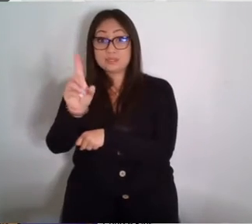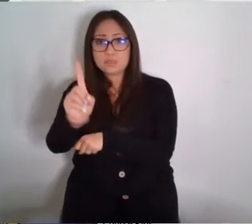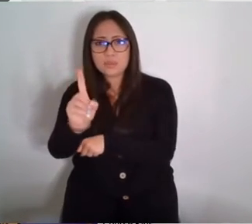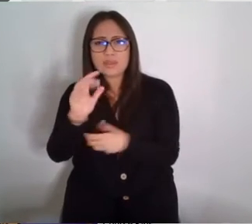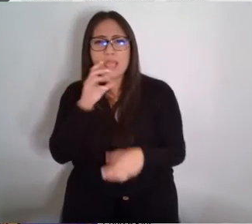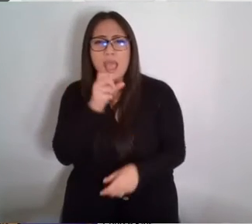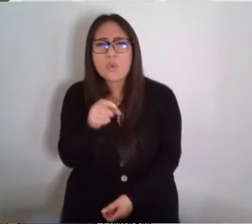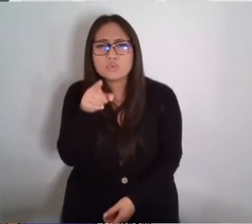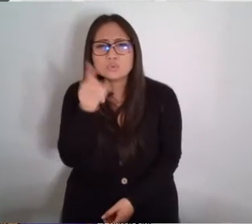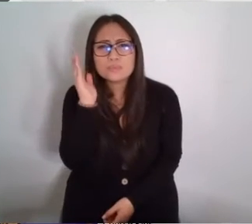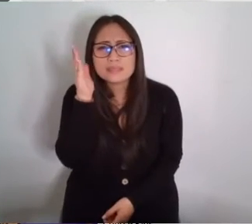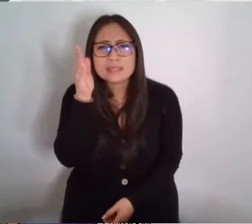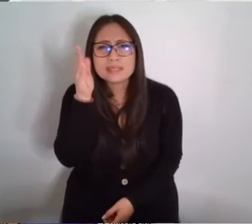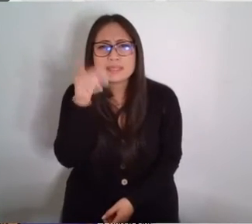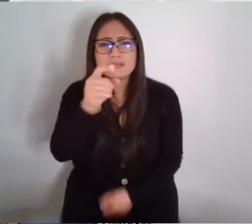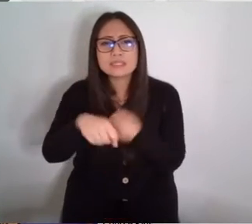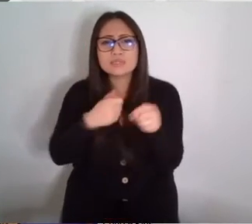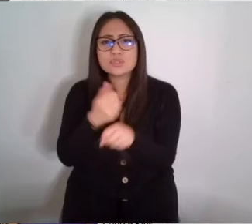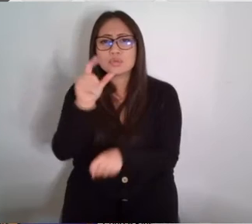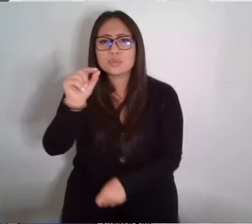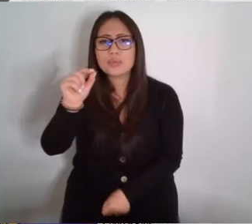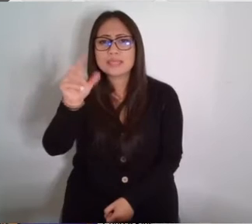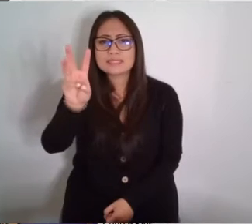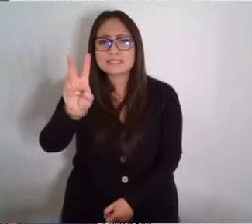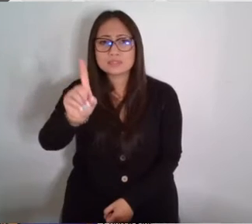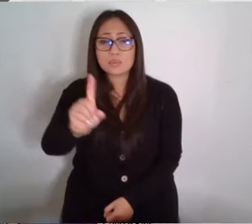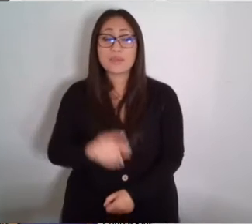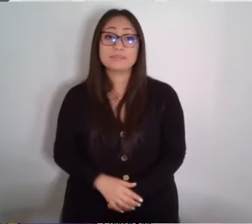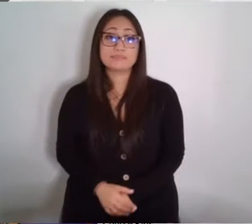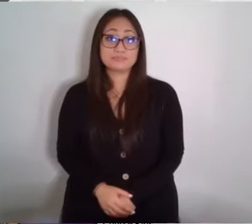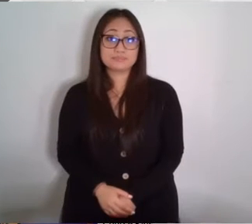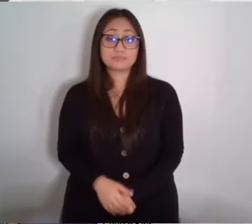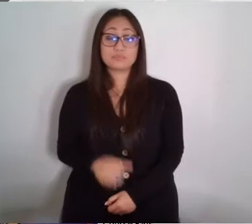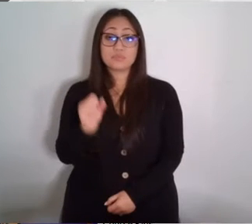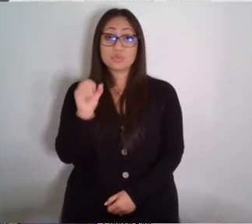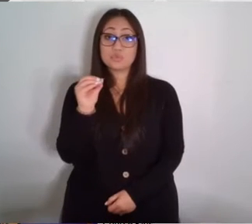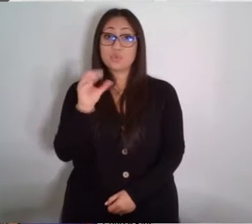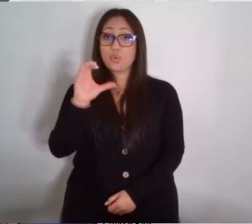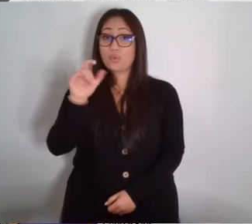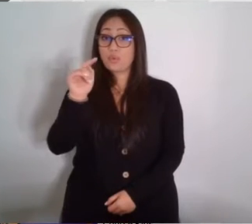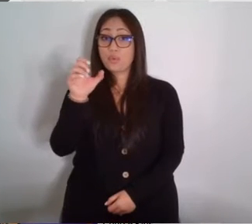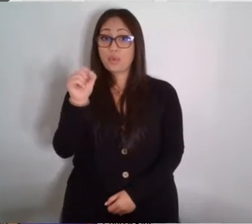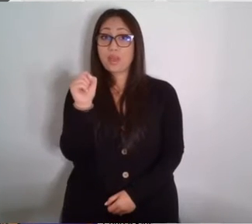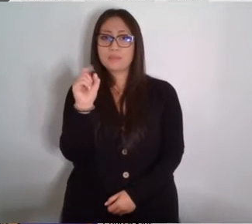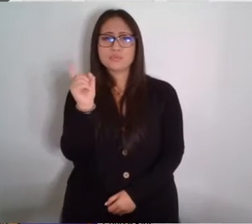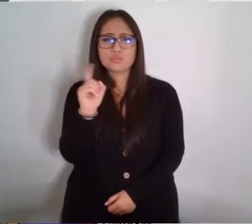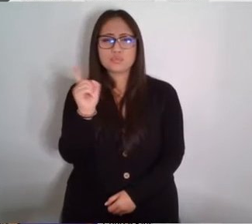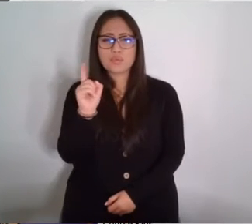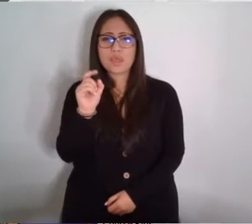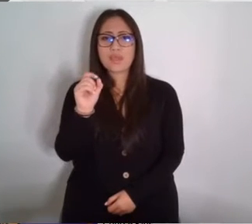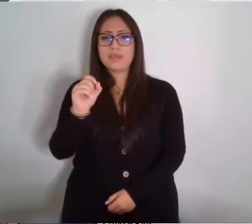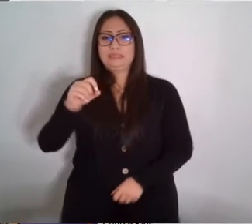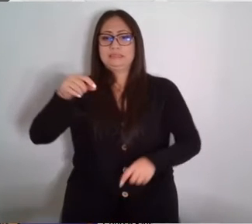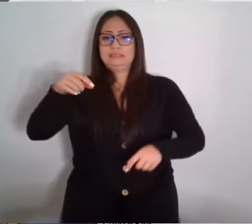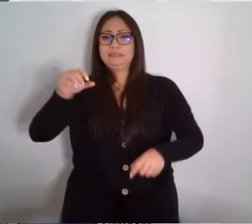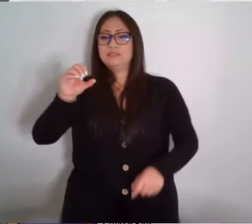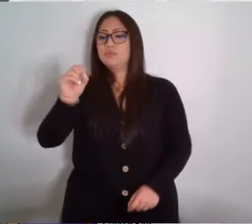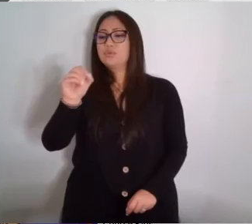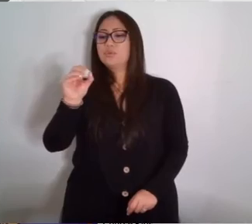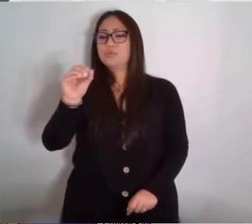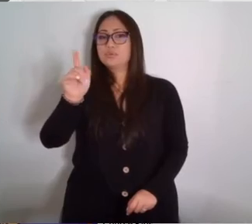comets have really big orbits and spend a lot of their time in the far outer reaches of our solar system. So let's talk about rocks that come a little closer to the